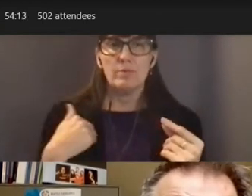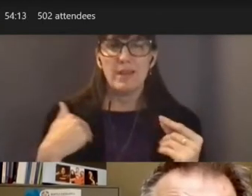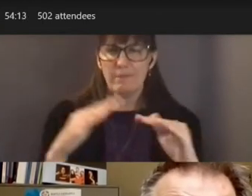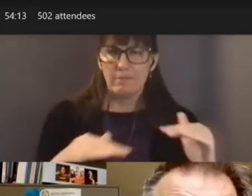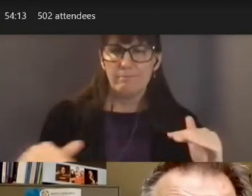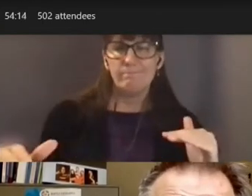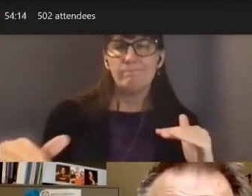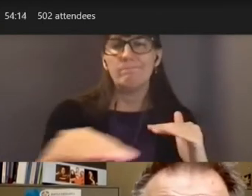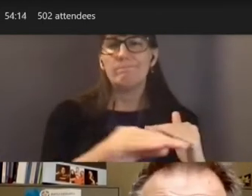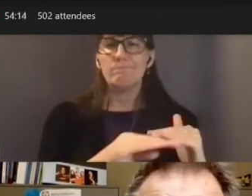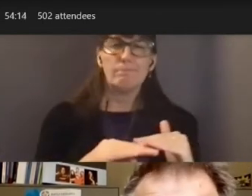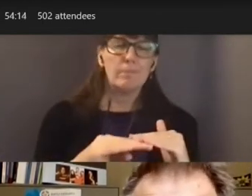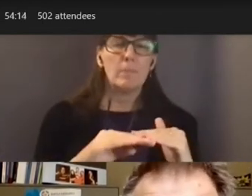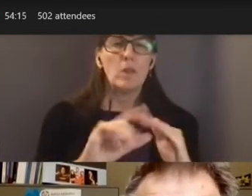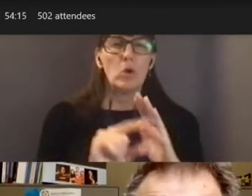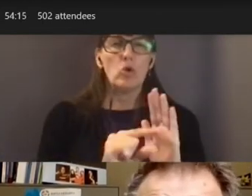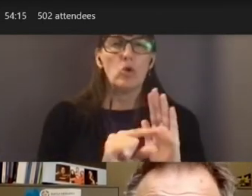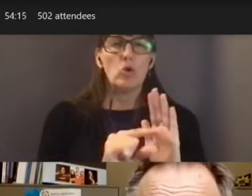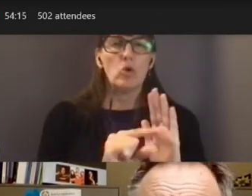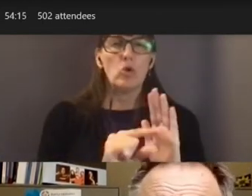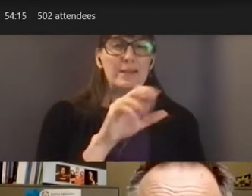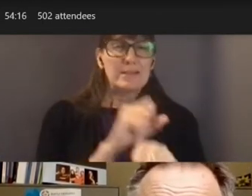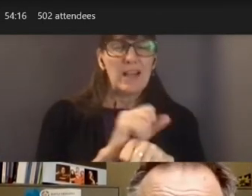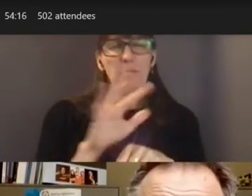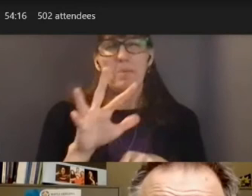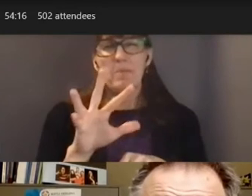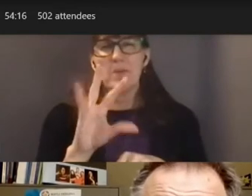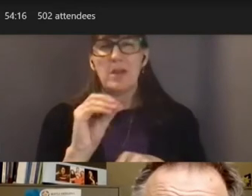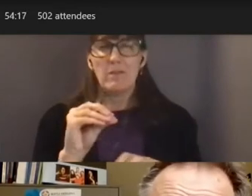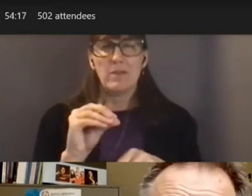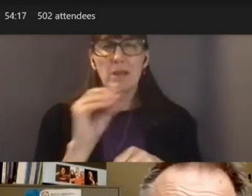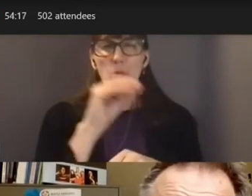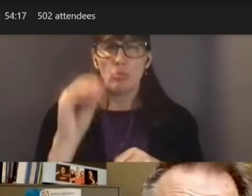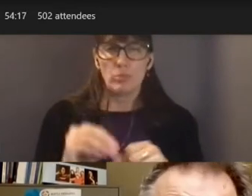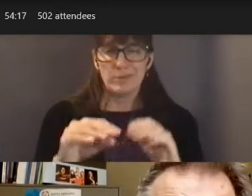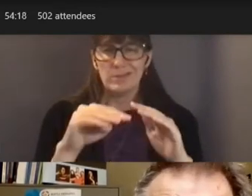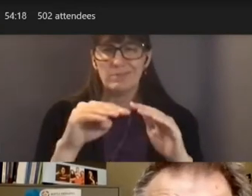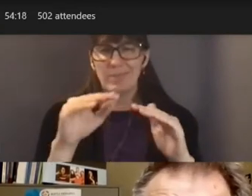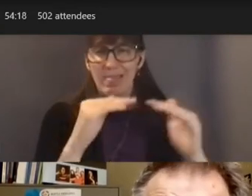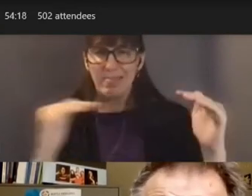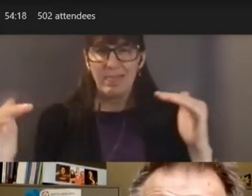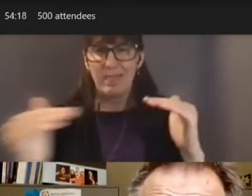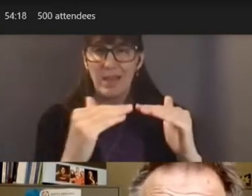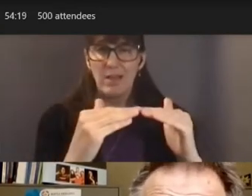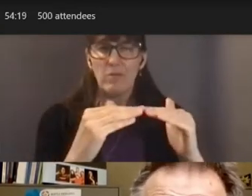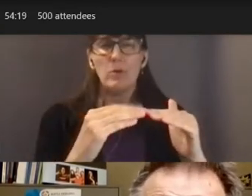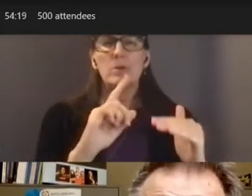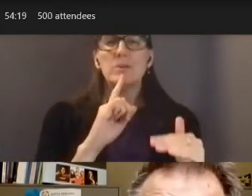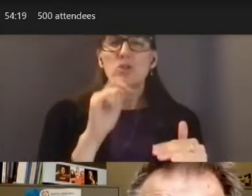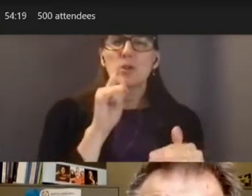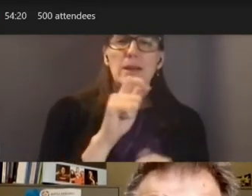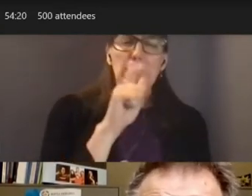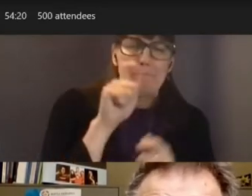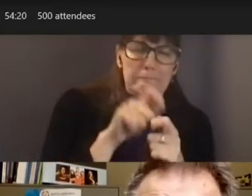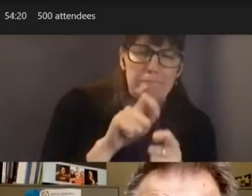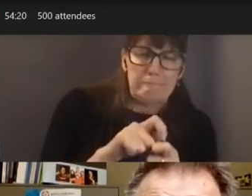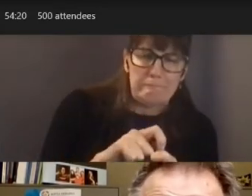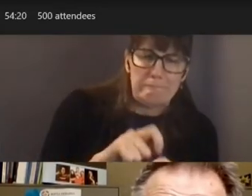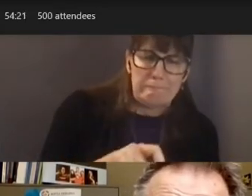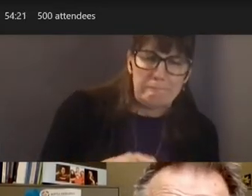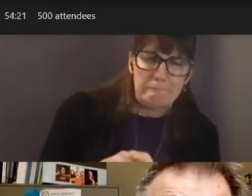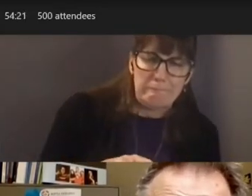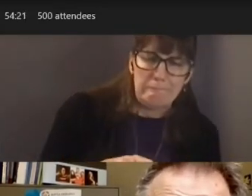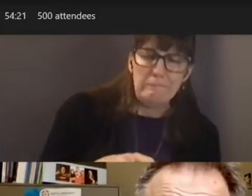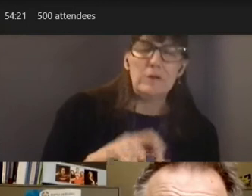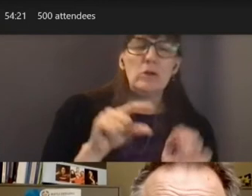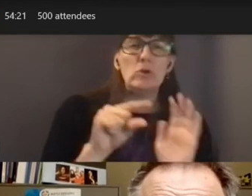at the 50% level to avoid an excessively punitive grade that unnecessarily brings students' grades down when in fact they are in